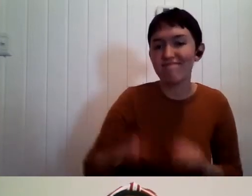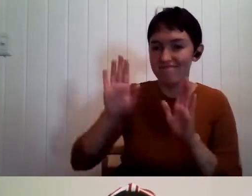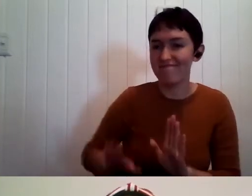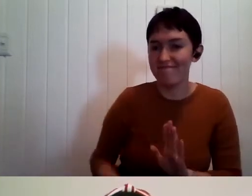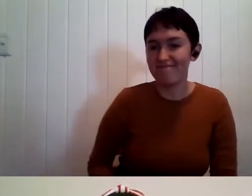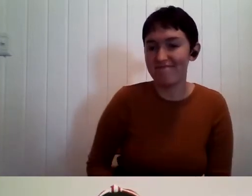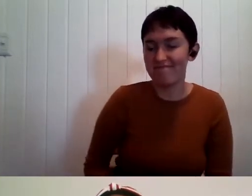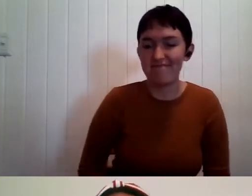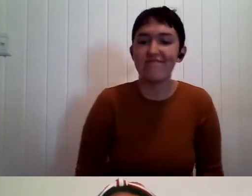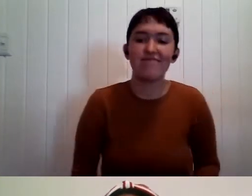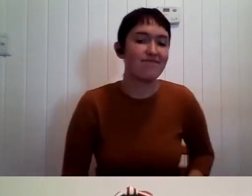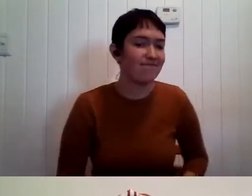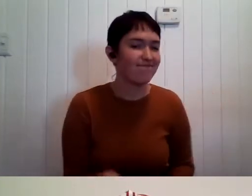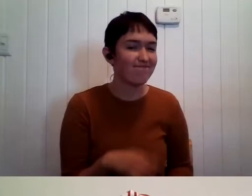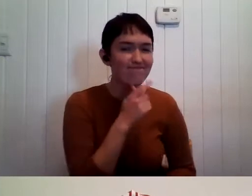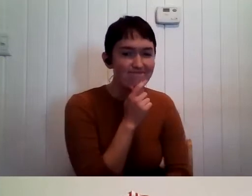I think